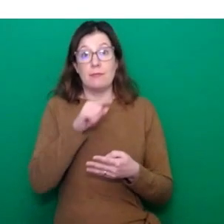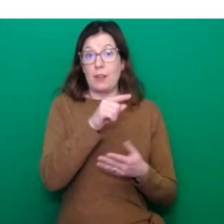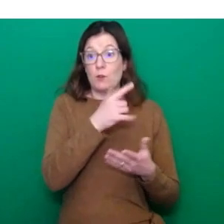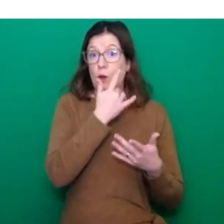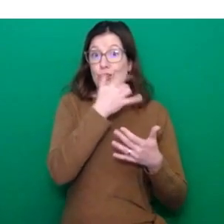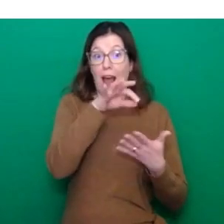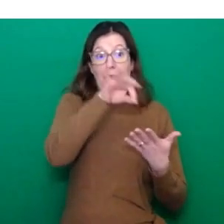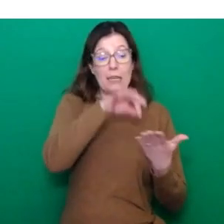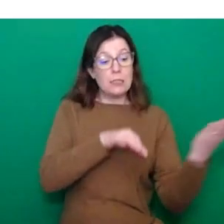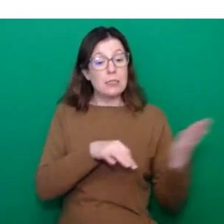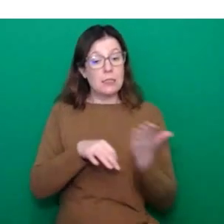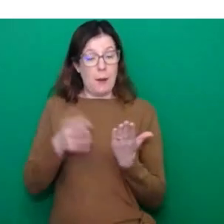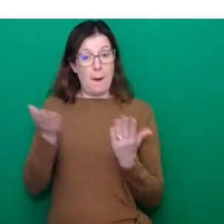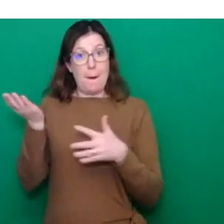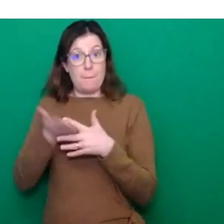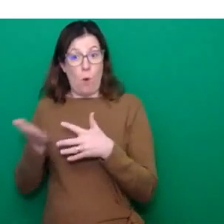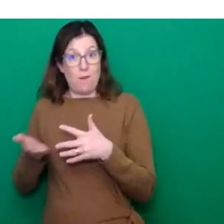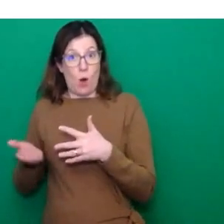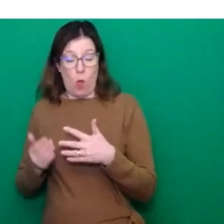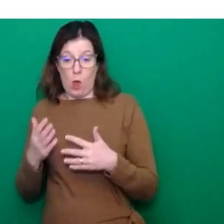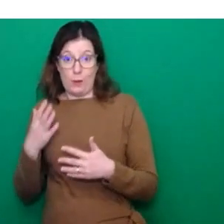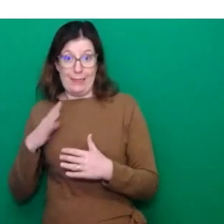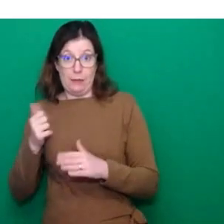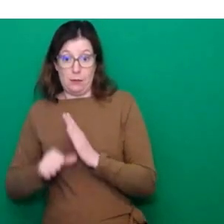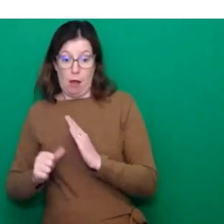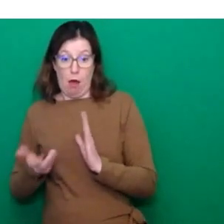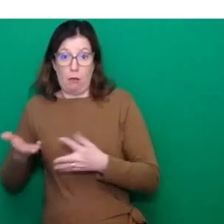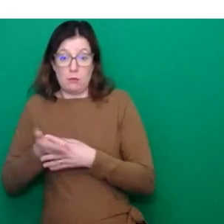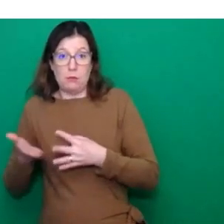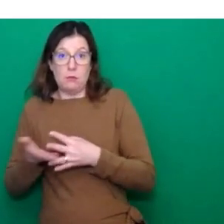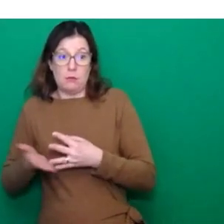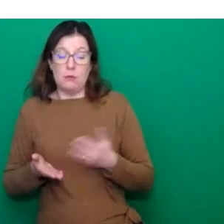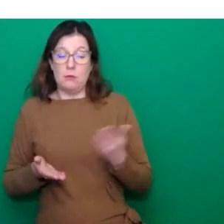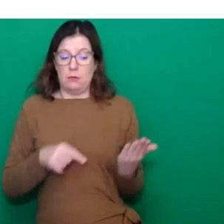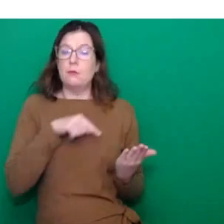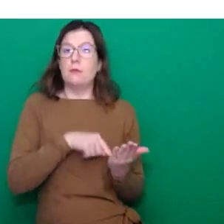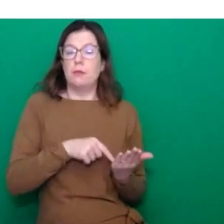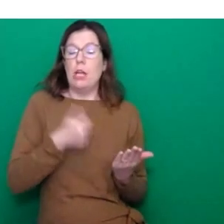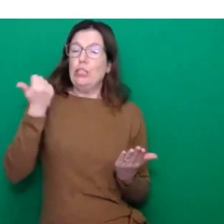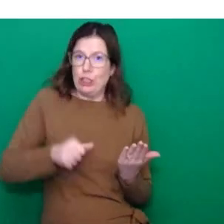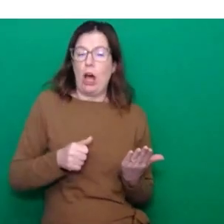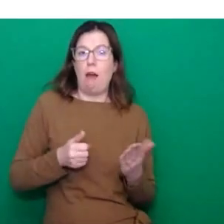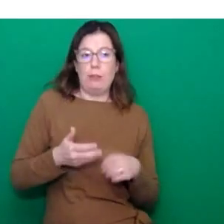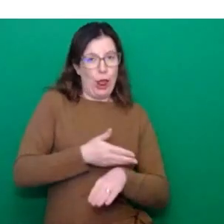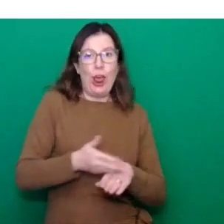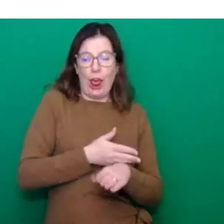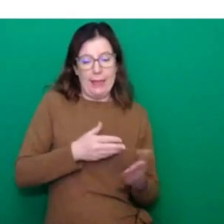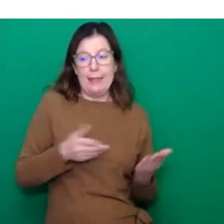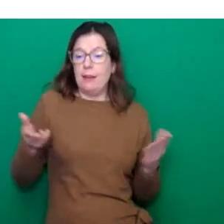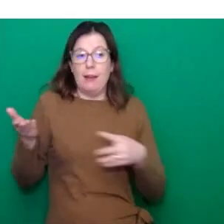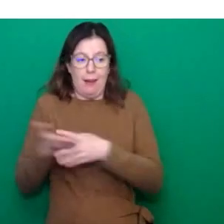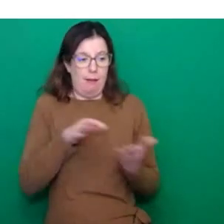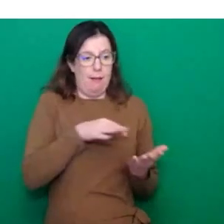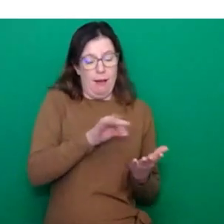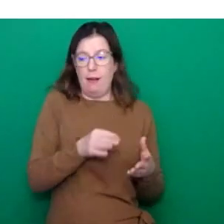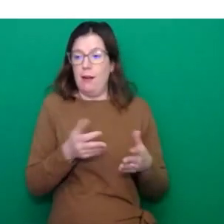start working through that slowly as you're going through your training. So anything that you can tick off early on, definitely do that. And dedication, it